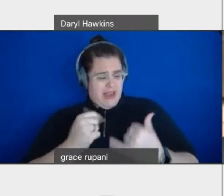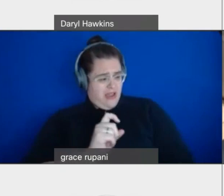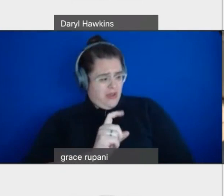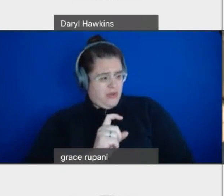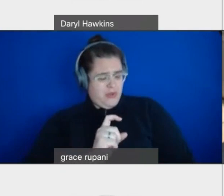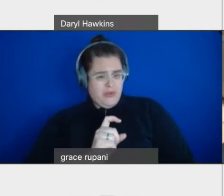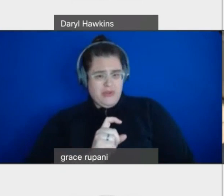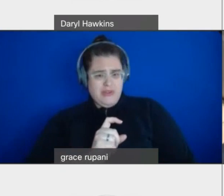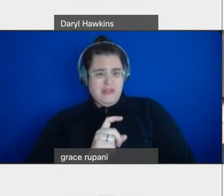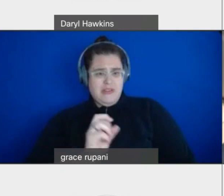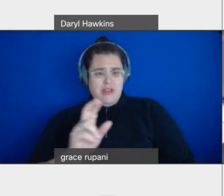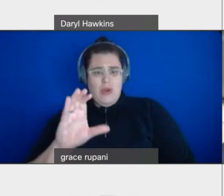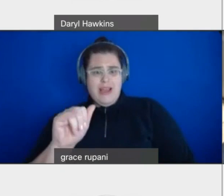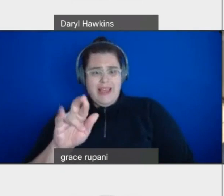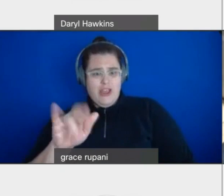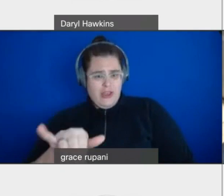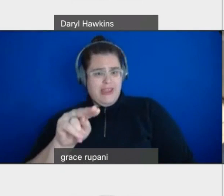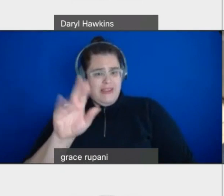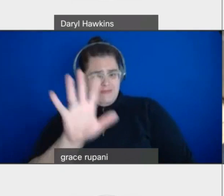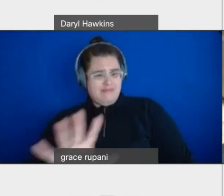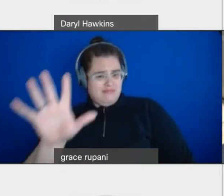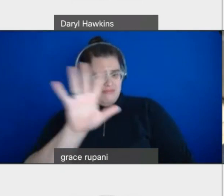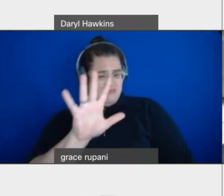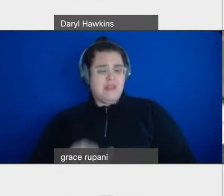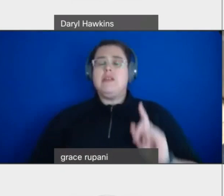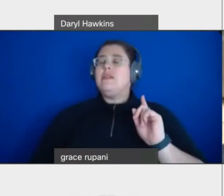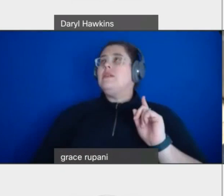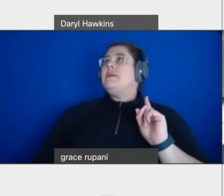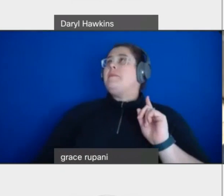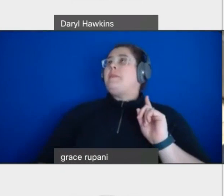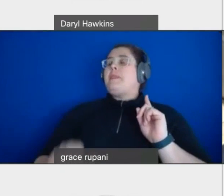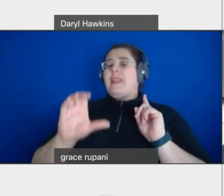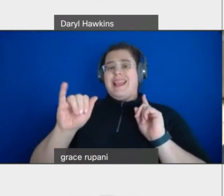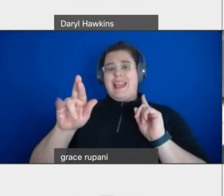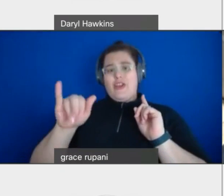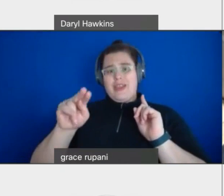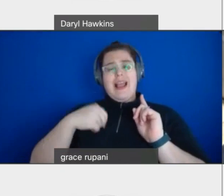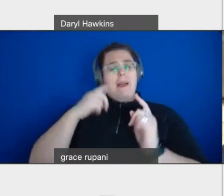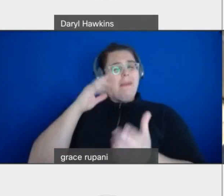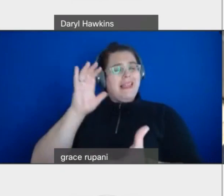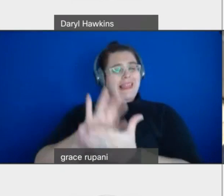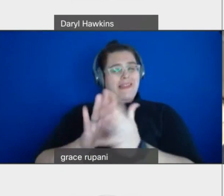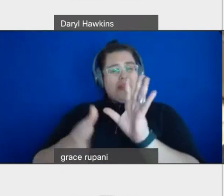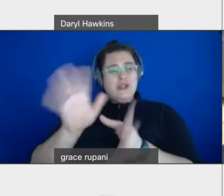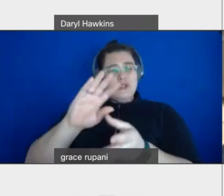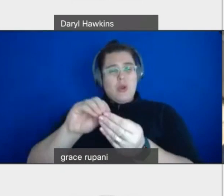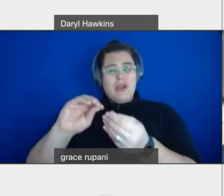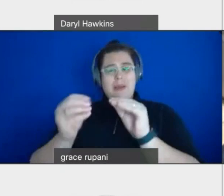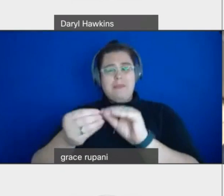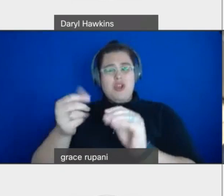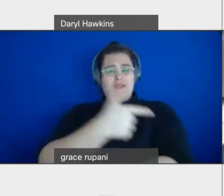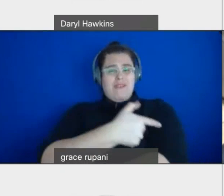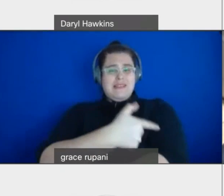I believe that the total number of people that were vaccinated January 26th and 27th at Kenilworth